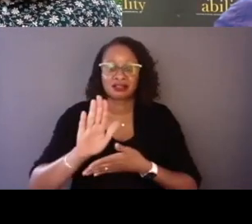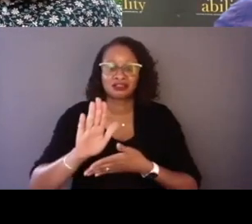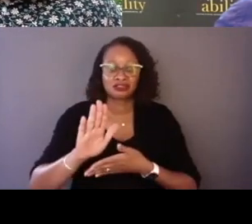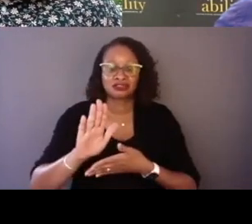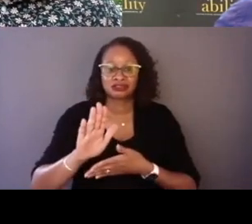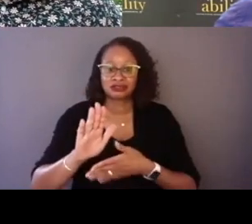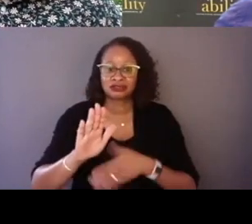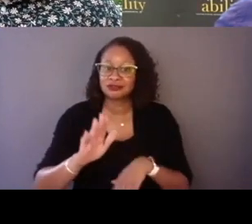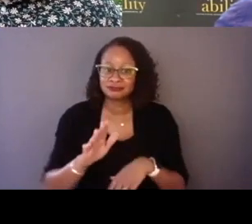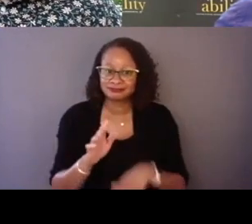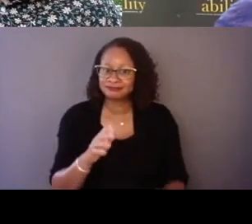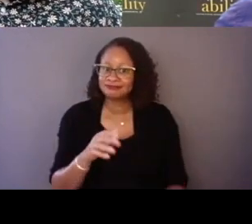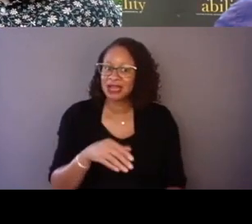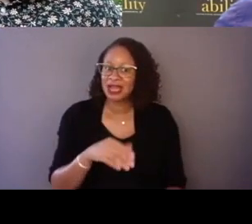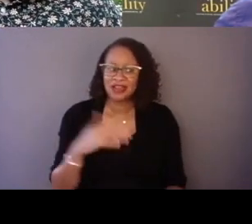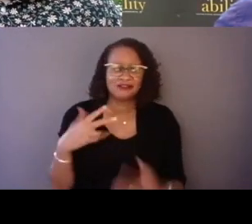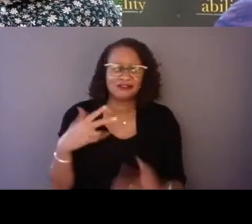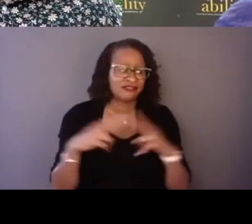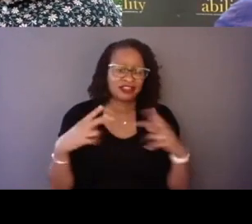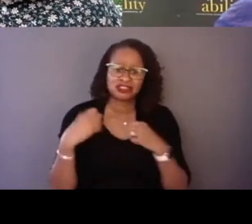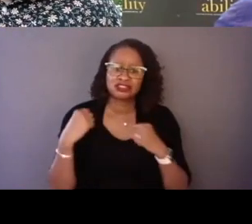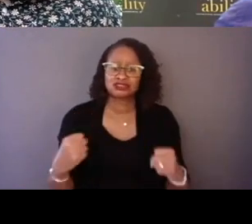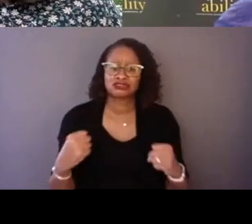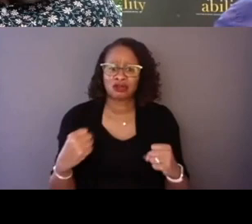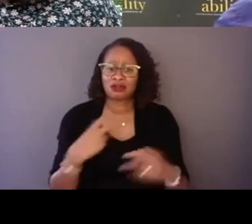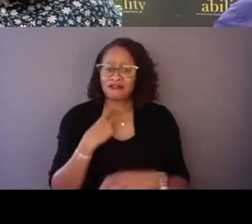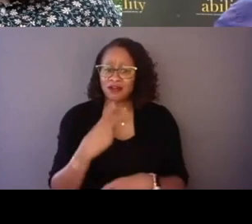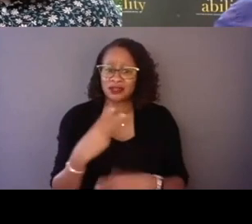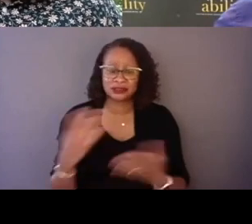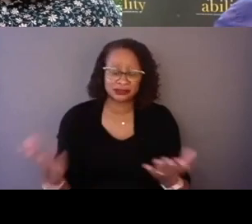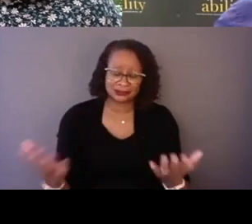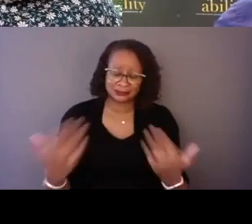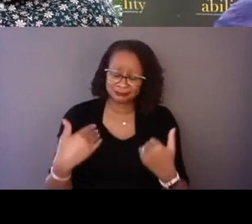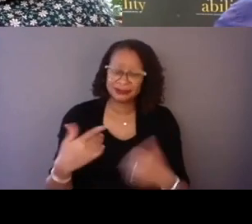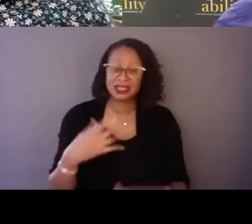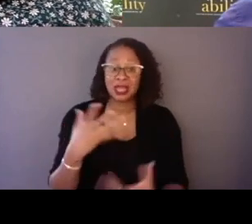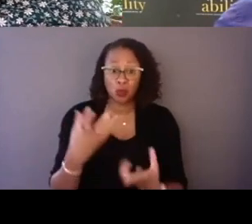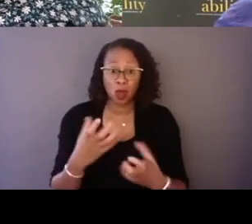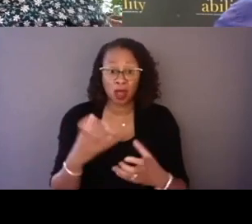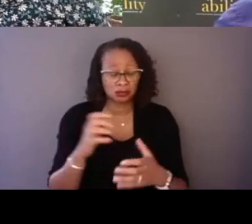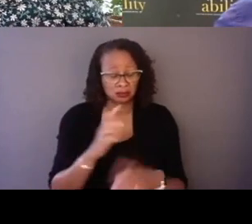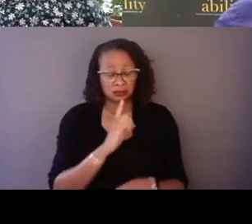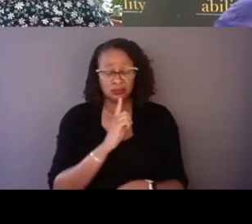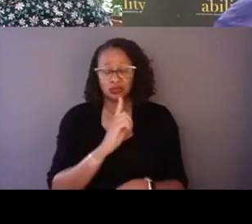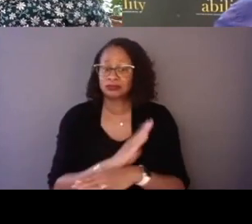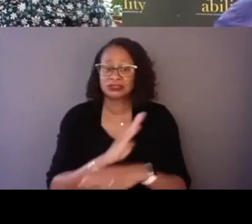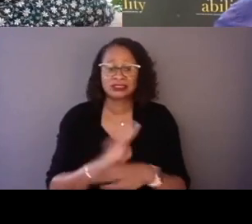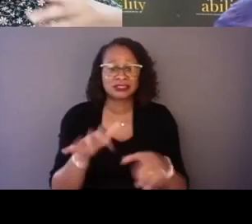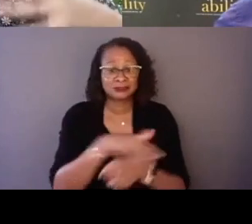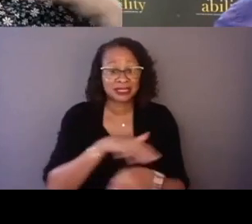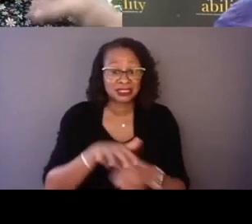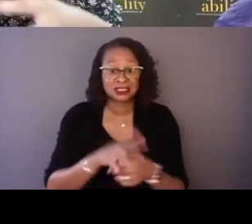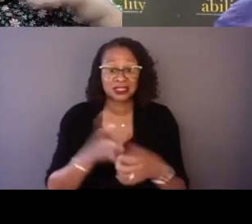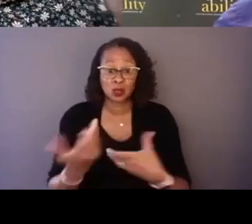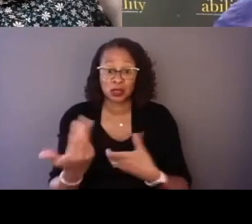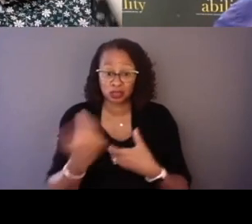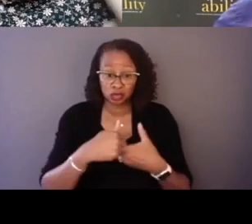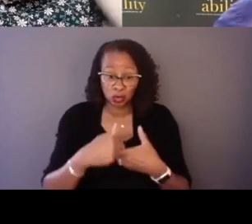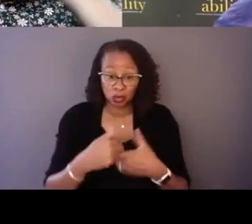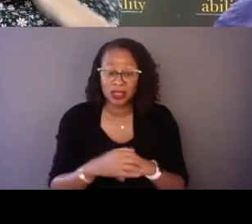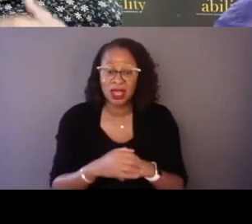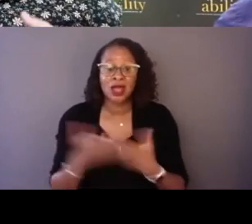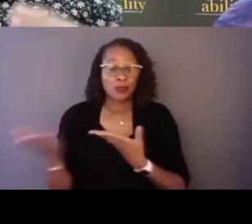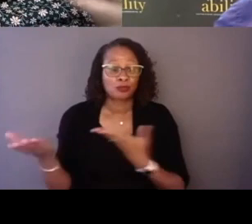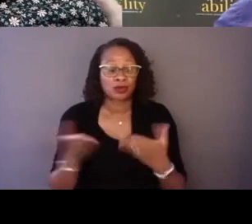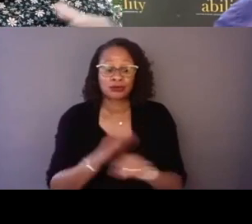right? They are very strong voices that are coming through saying we need authentic spaces that we want to join. They want to bring them their whole